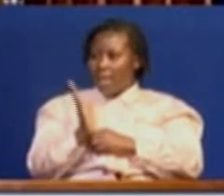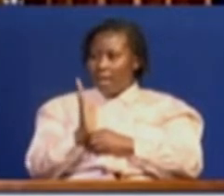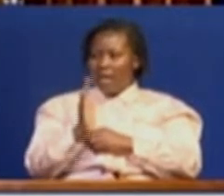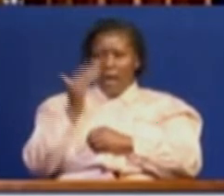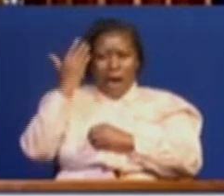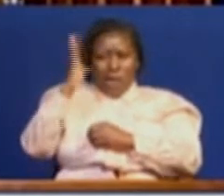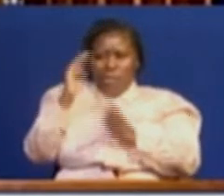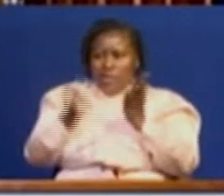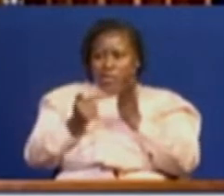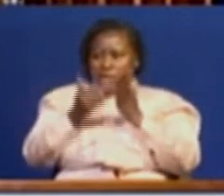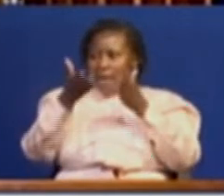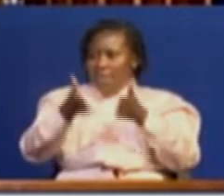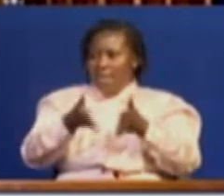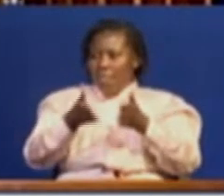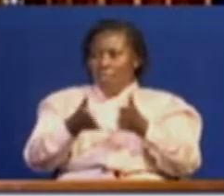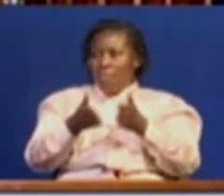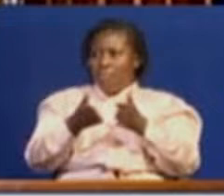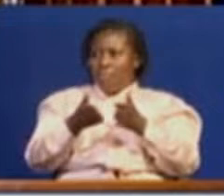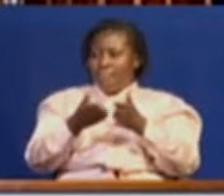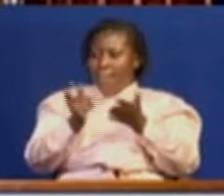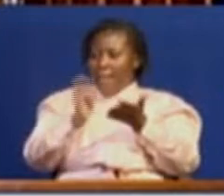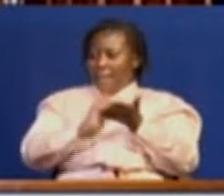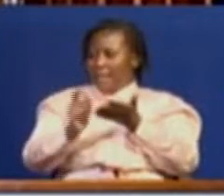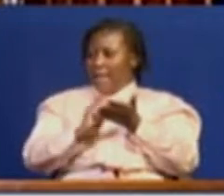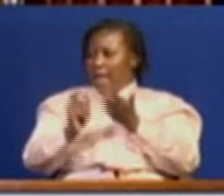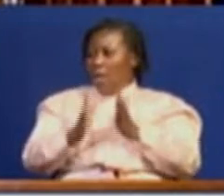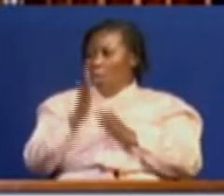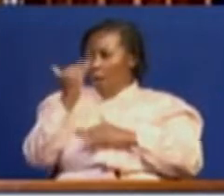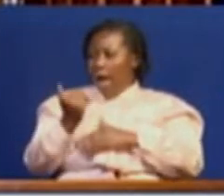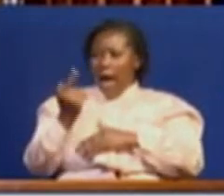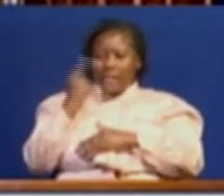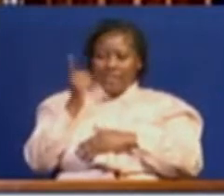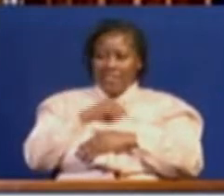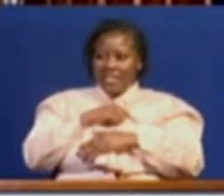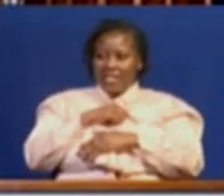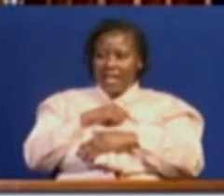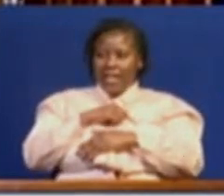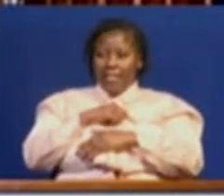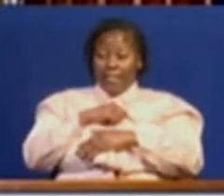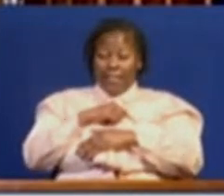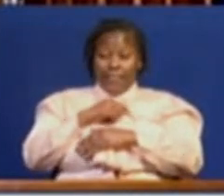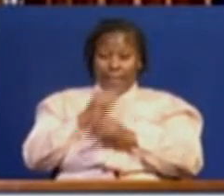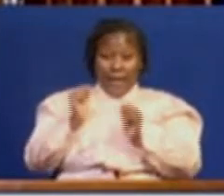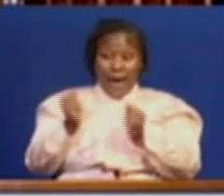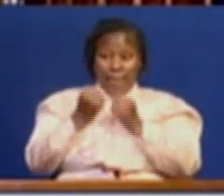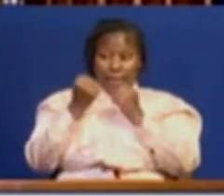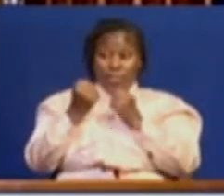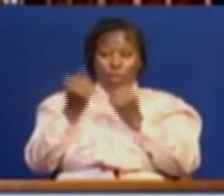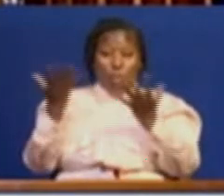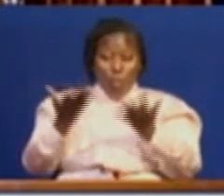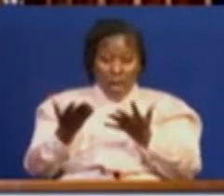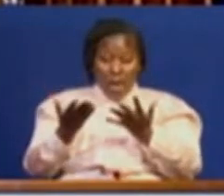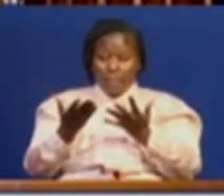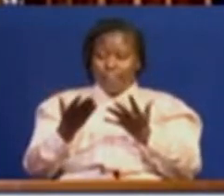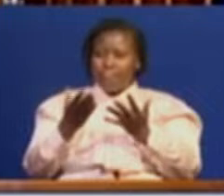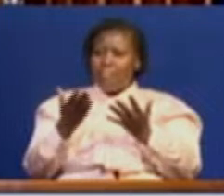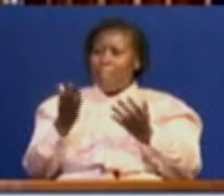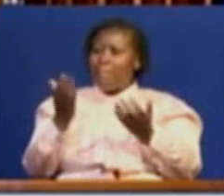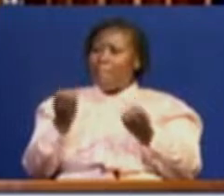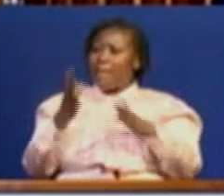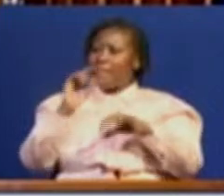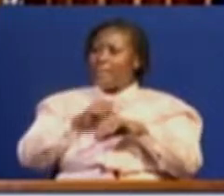I don't know with the technology that is available, Secretariat, because I've seen the tendency, I've witnessed a tendency